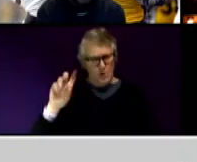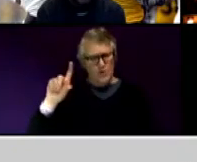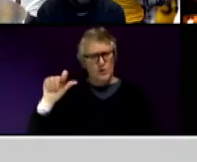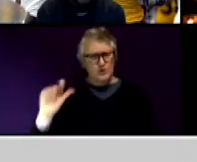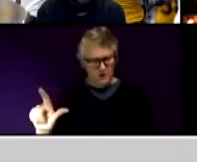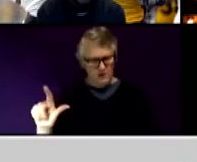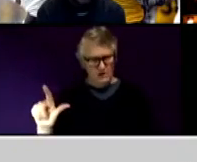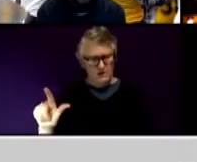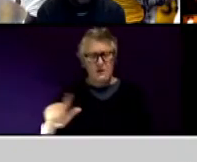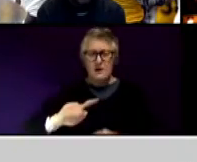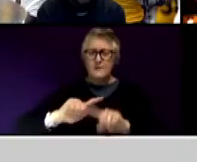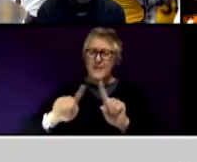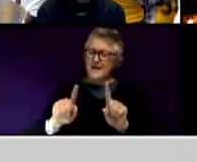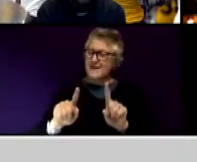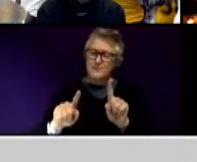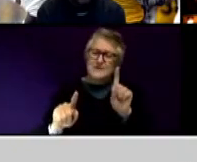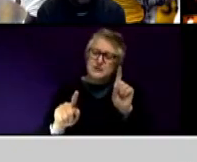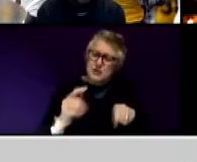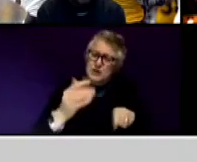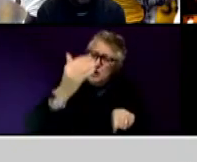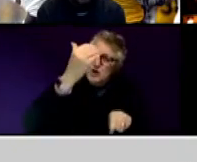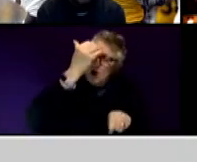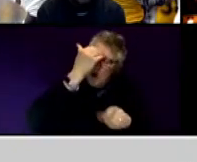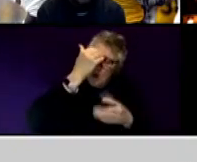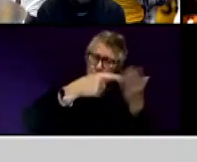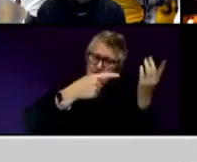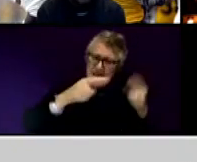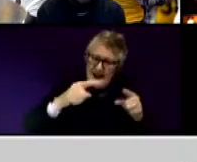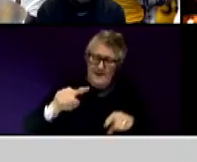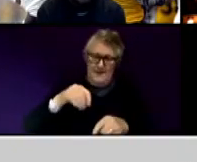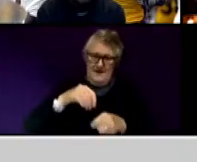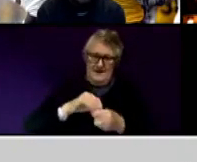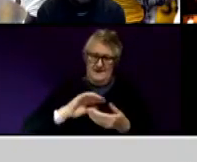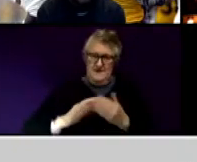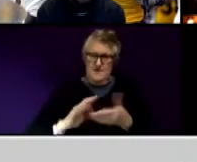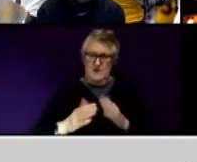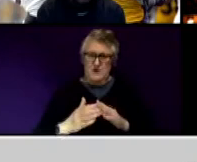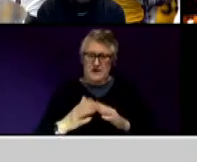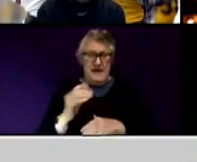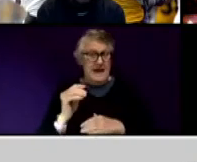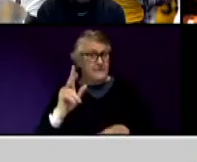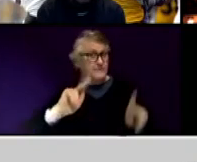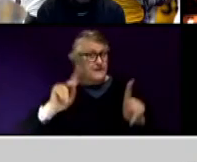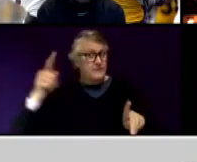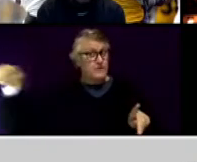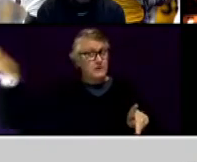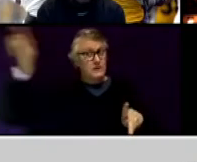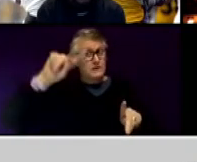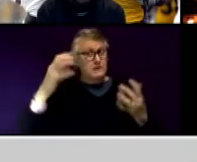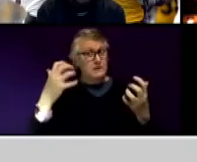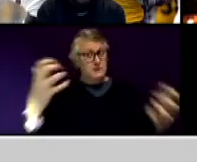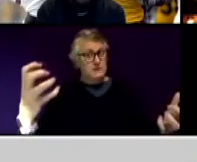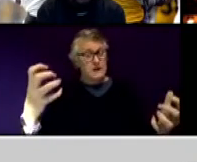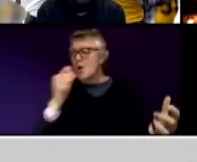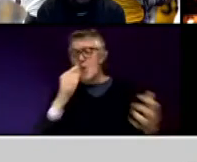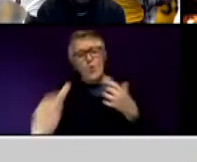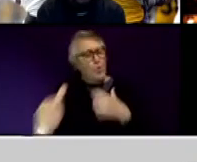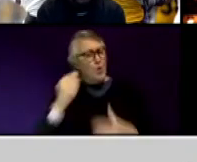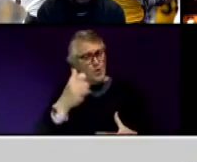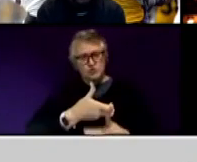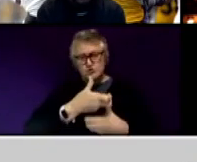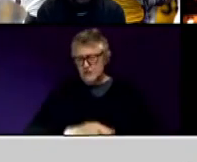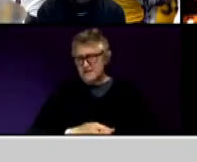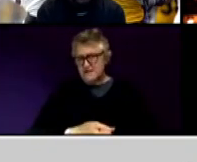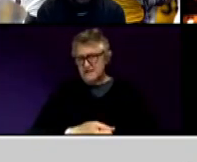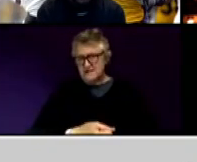because it's happening in the community and people are not going to trust if we're not addressing the immediate issues and continuously.